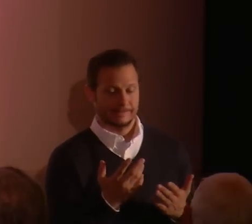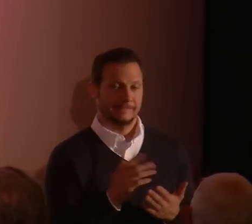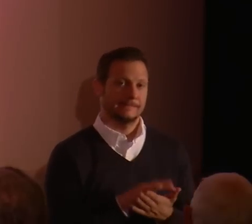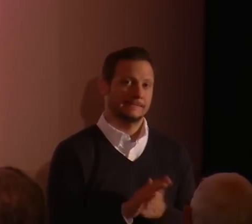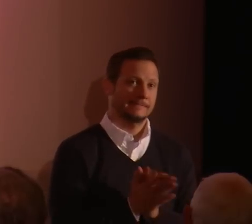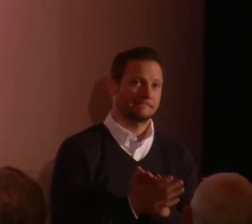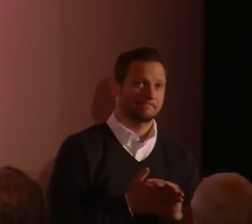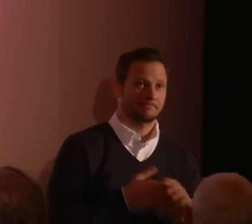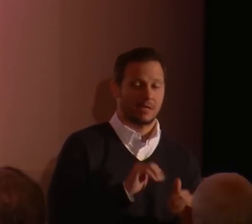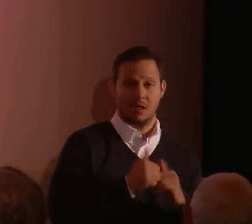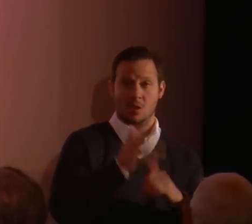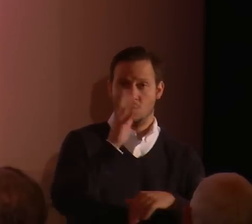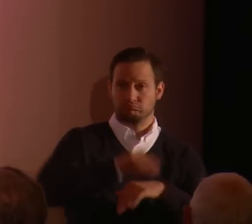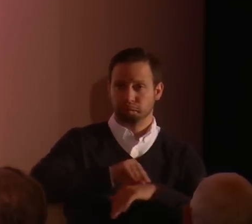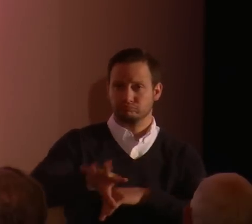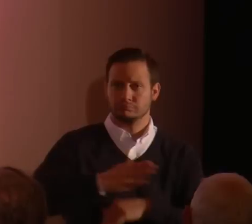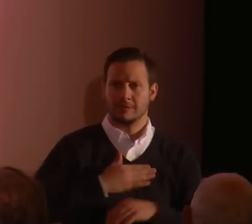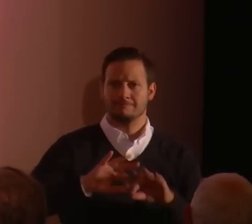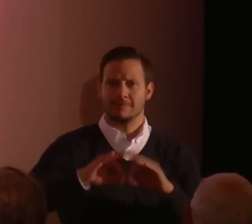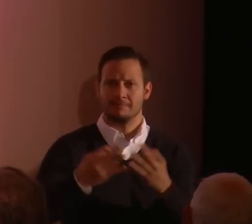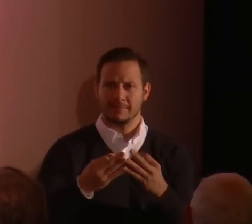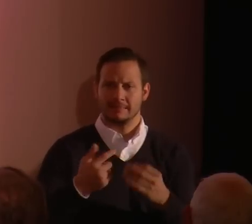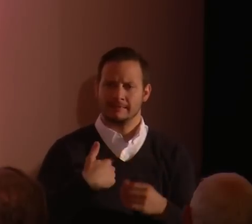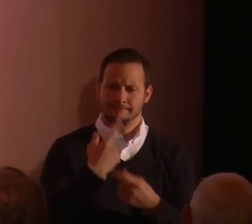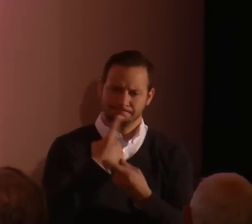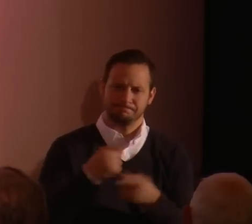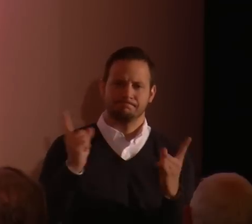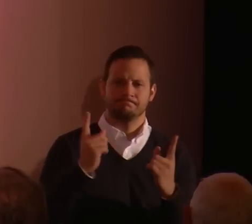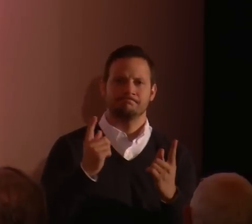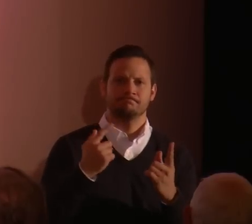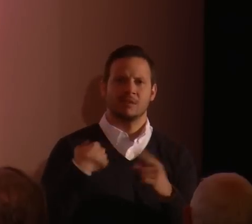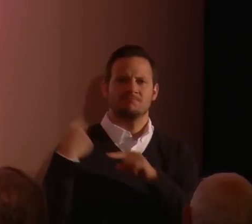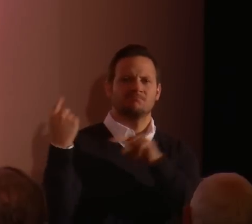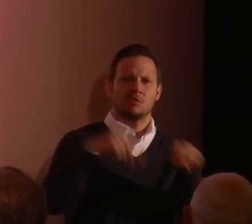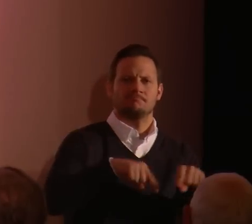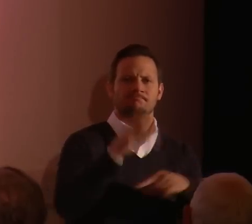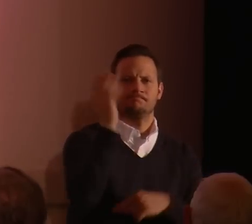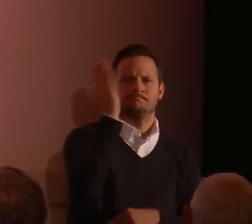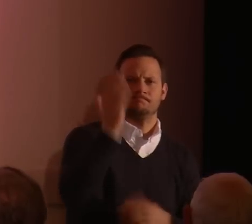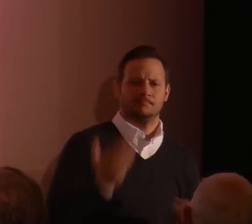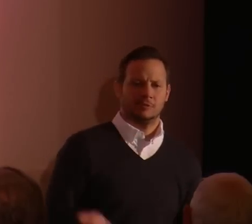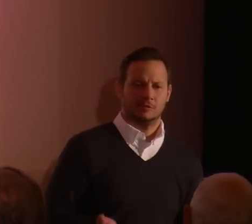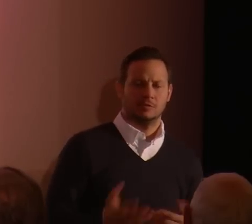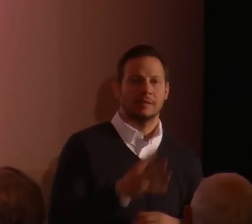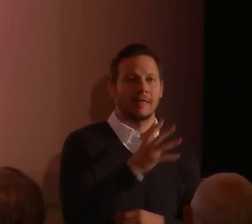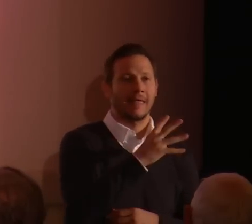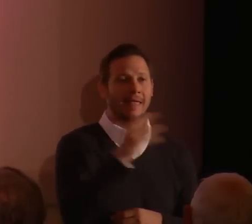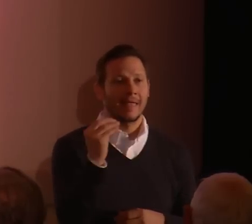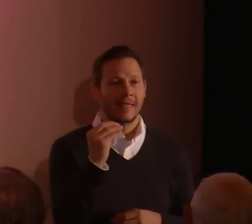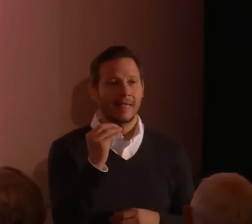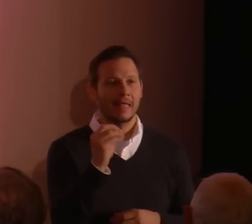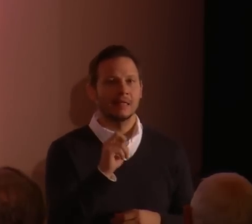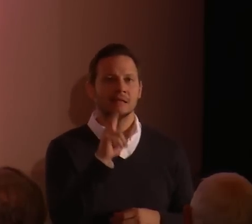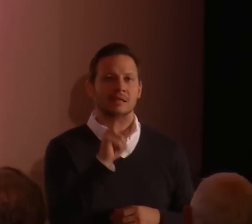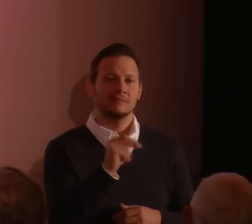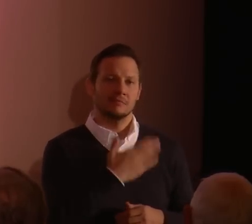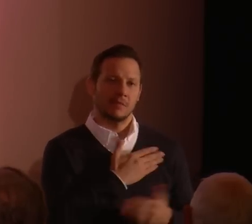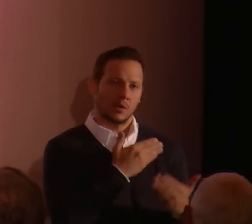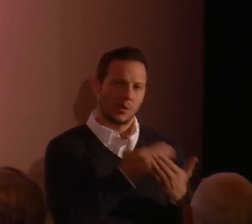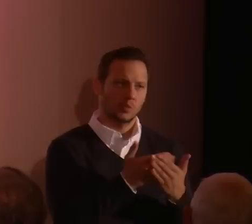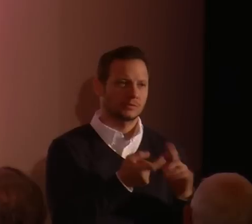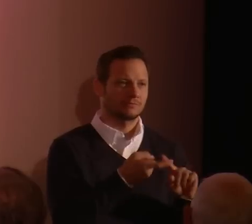the impact on my family as I shared with them my decision to come out here. And even on some of the relationships with some of my close